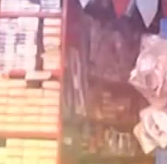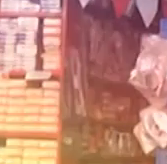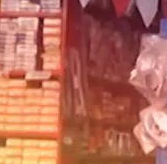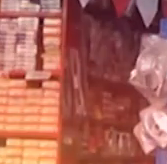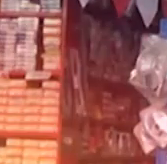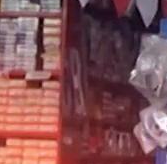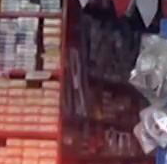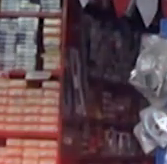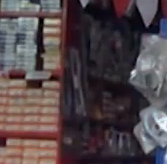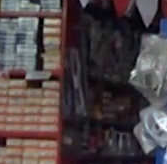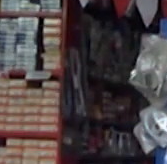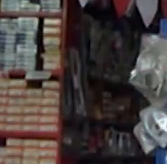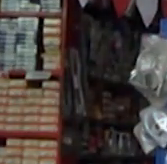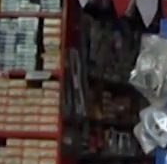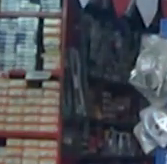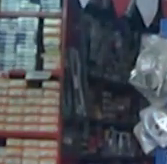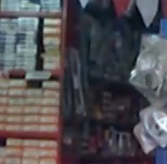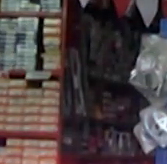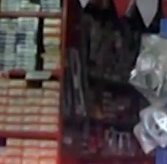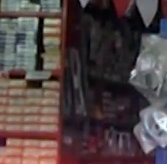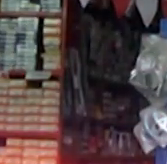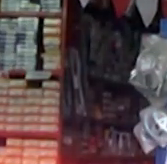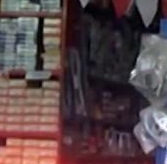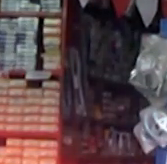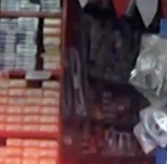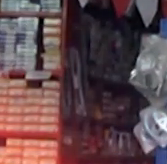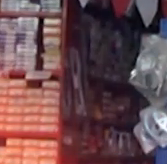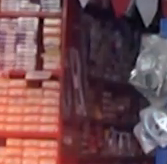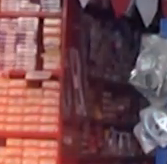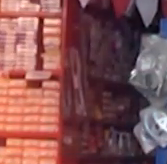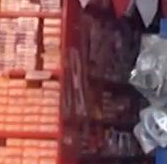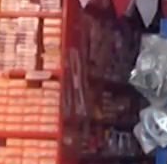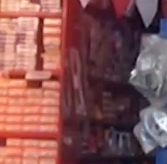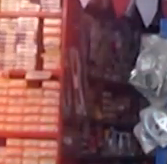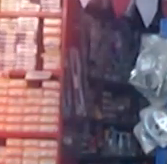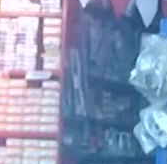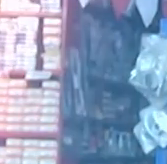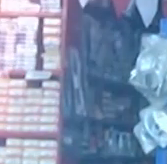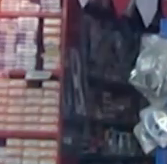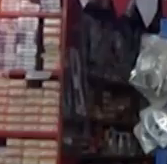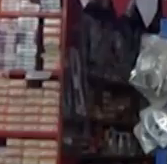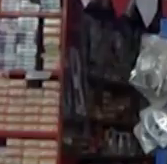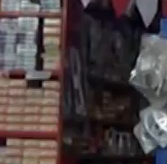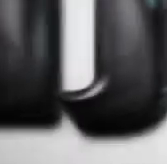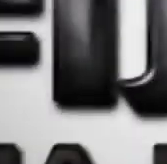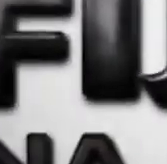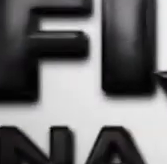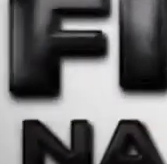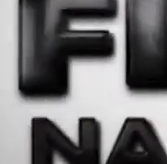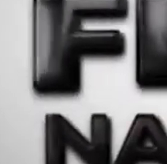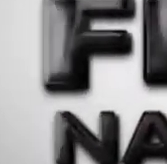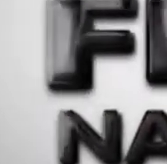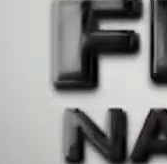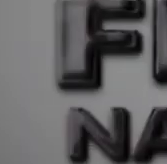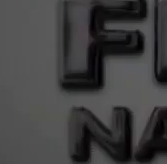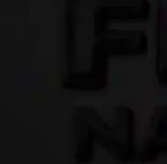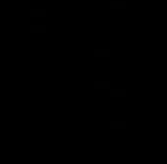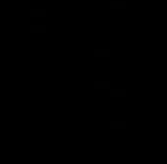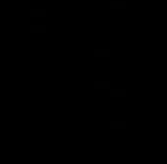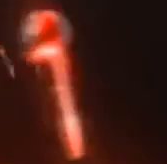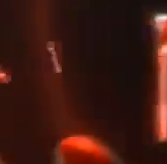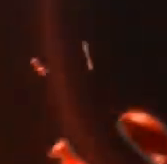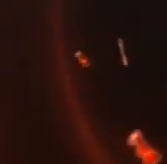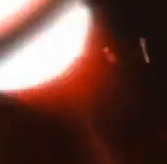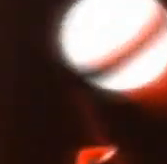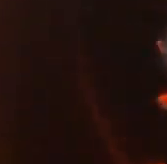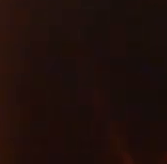Pula nadang go approach lang kerse, go erkraki. Do televisi na barong na Radio Fiji 1 nandomo ibiti. Radio Fiji 1 nandomo